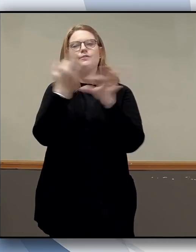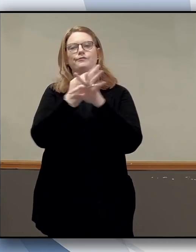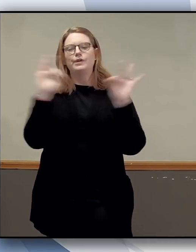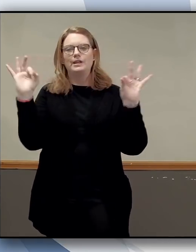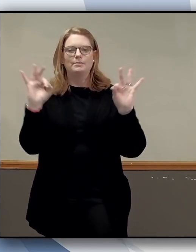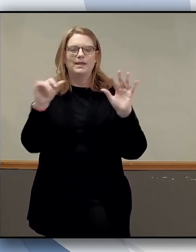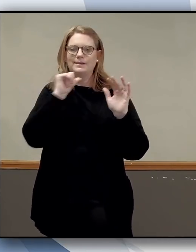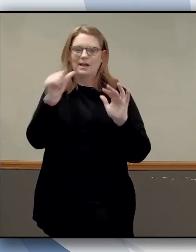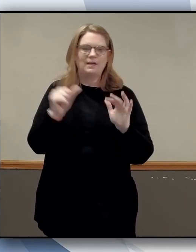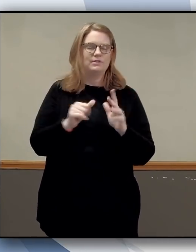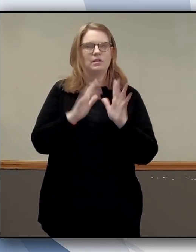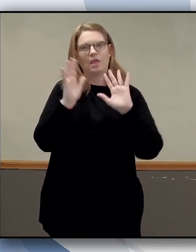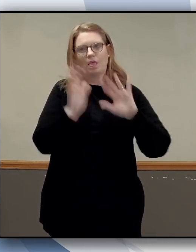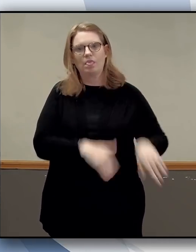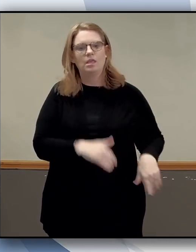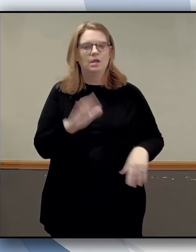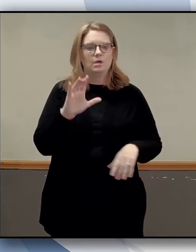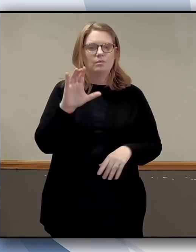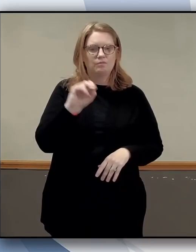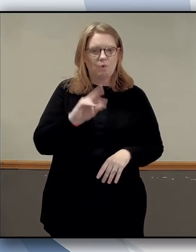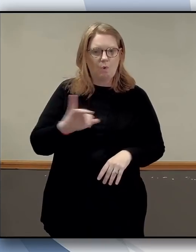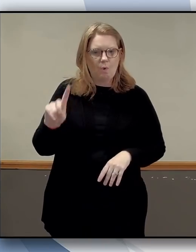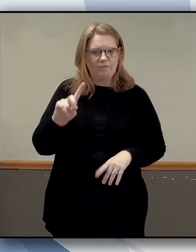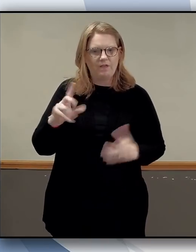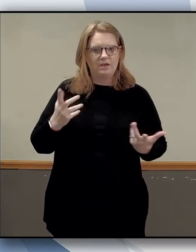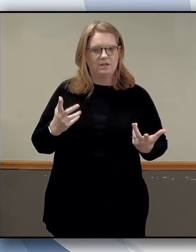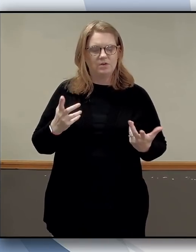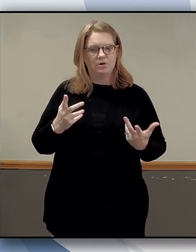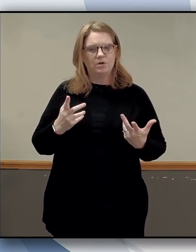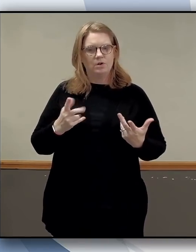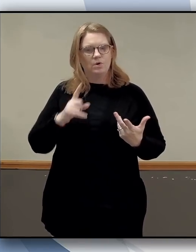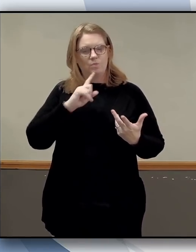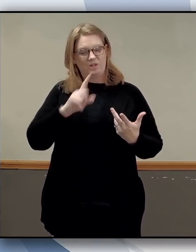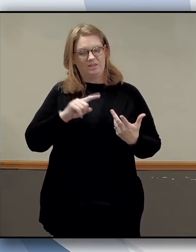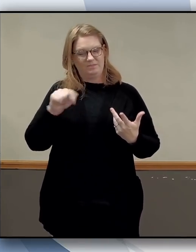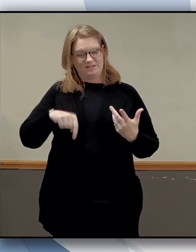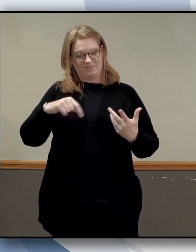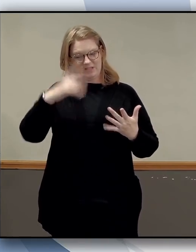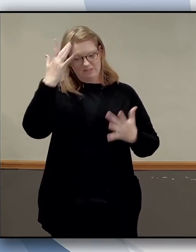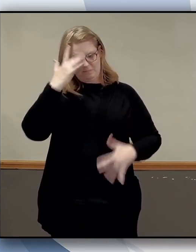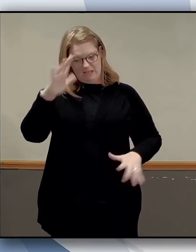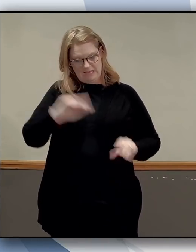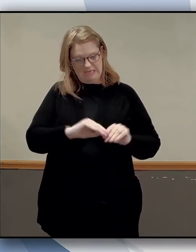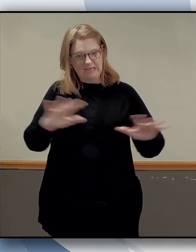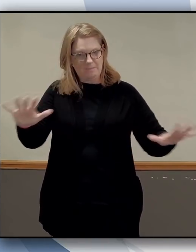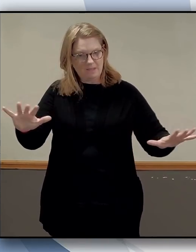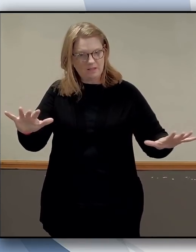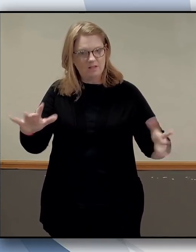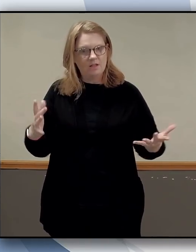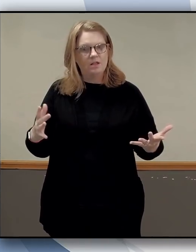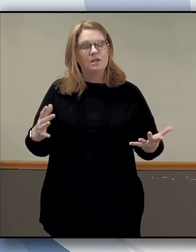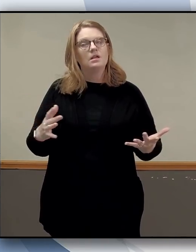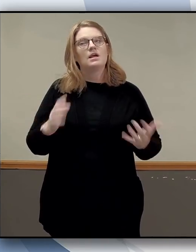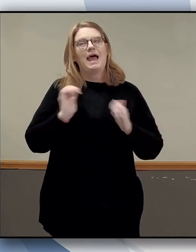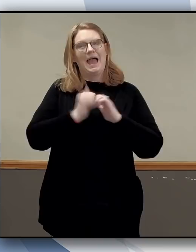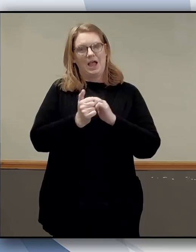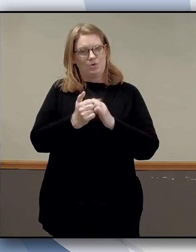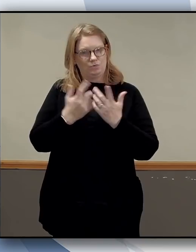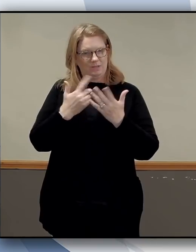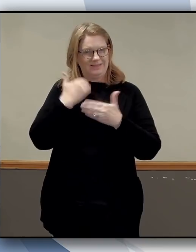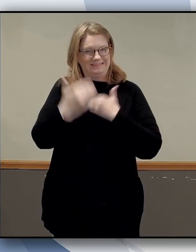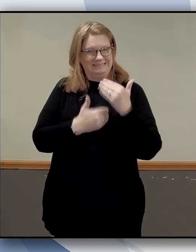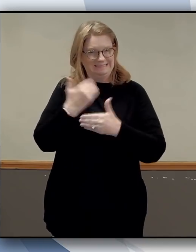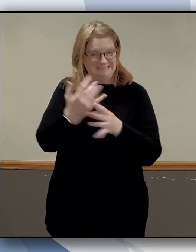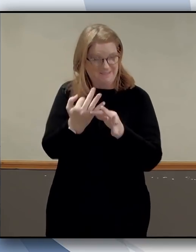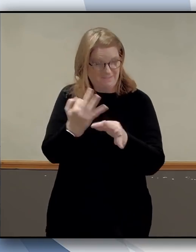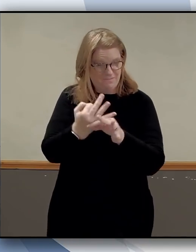having the life-changing elements that we're facing because of this pandemic, This is a path that requires us to